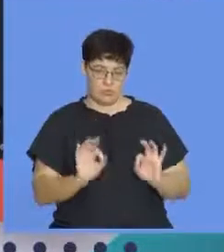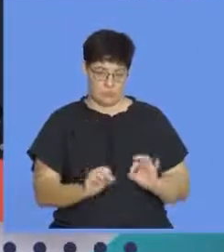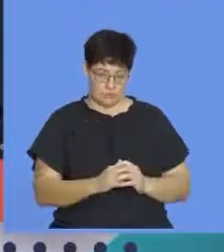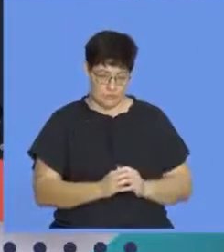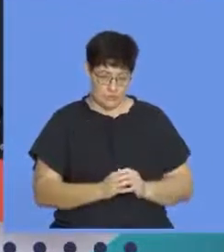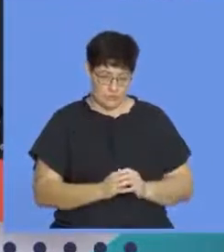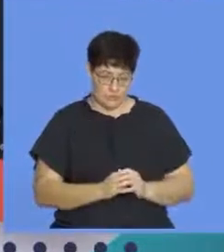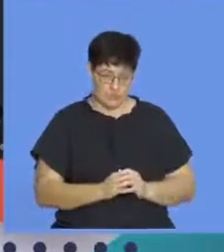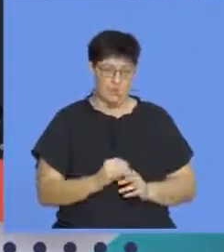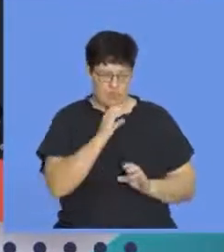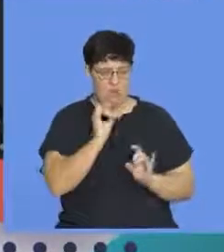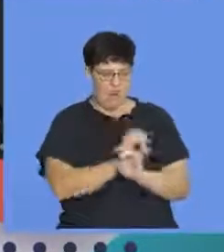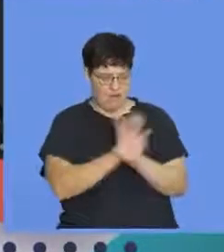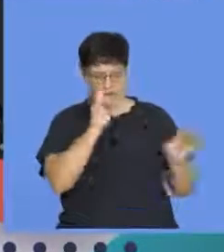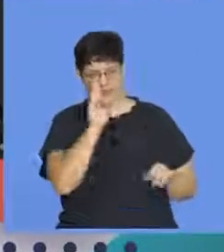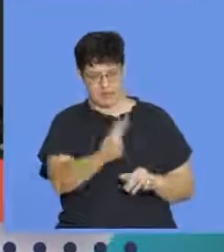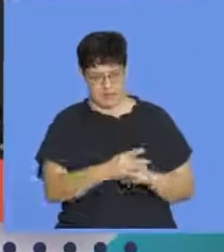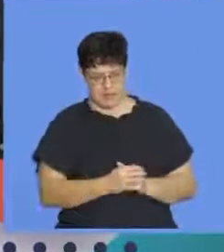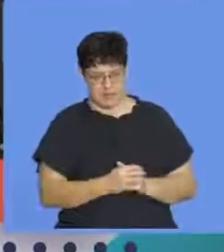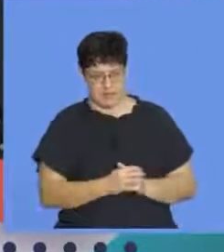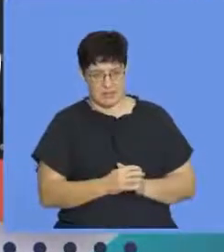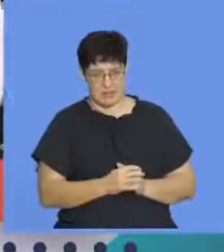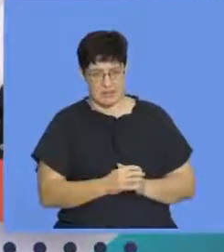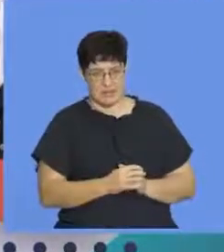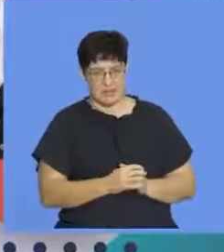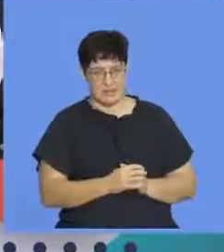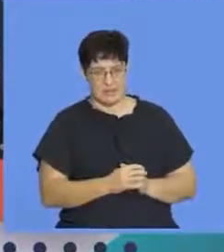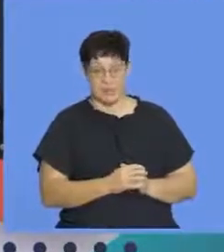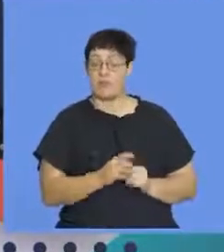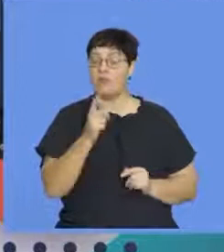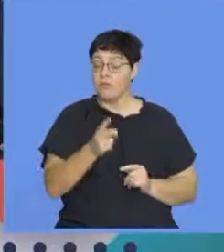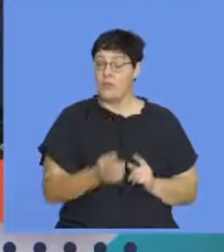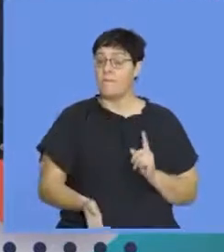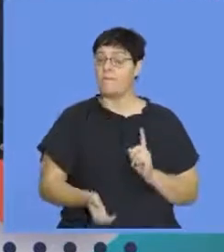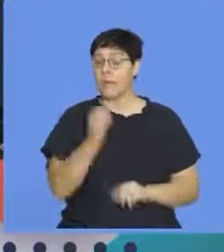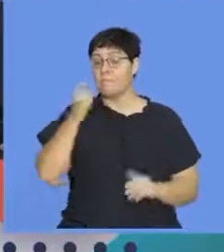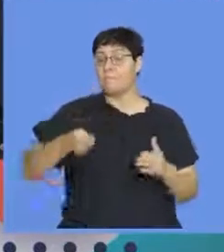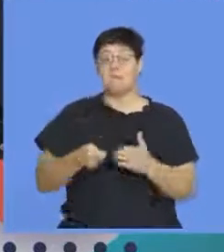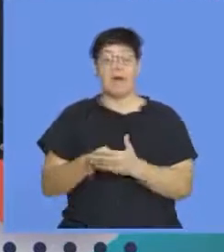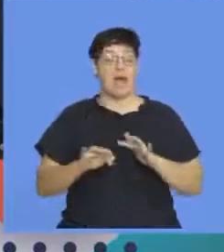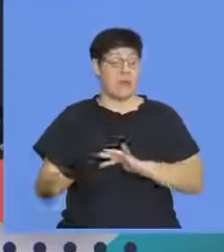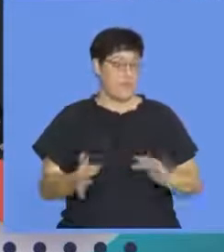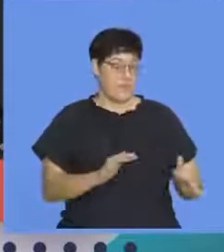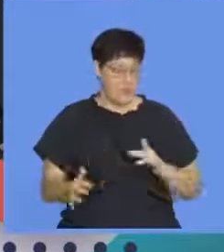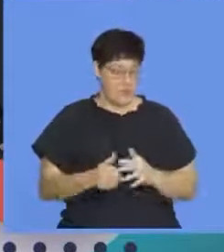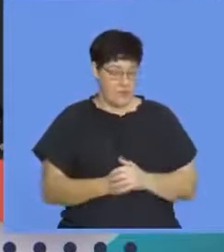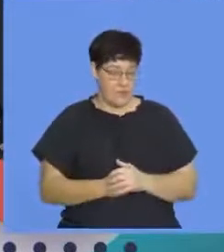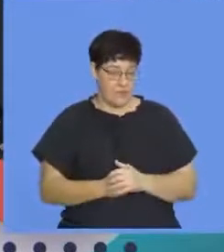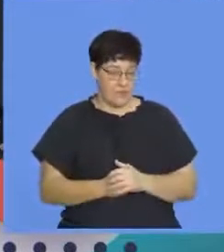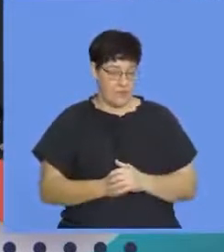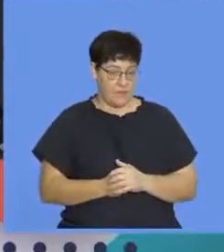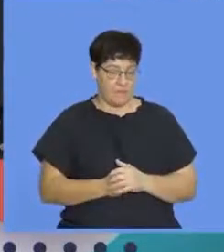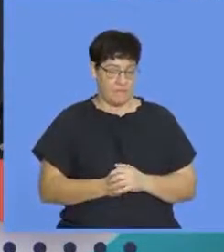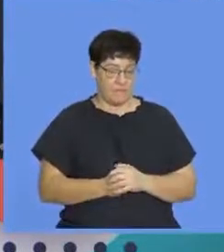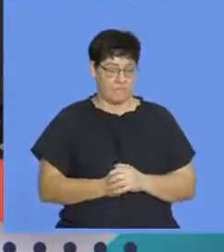here that in order to determine your purchases, you will also have to